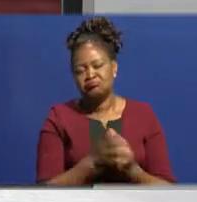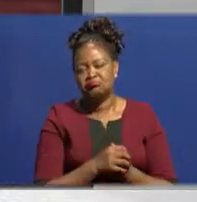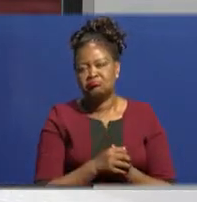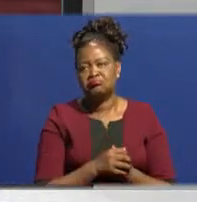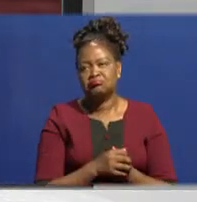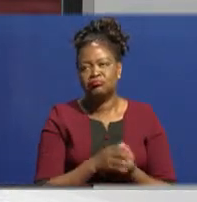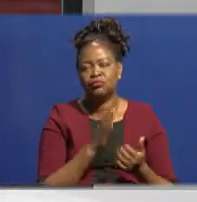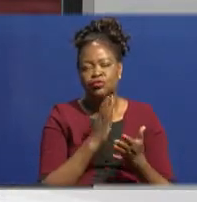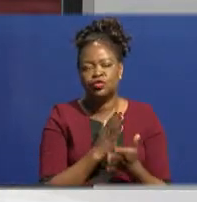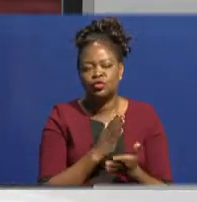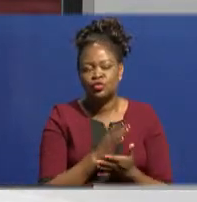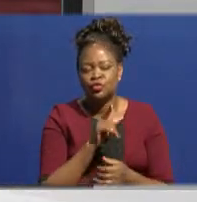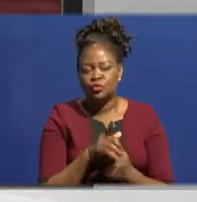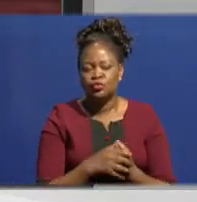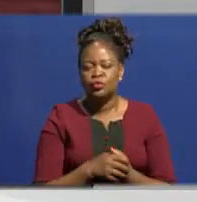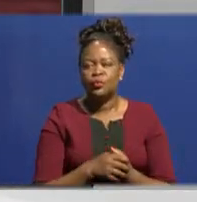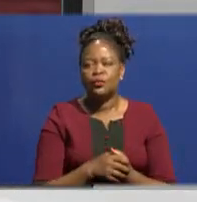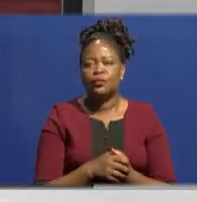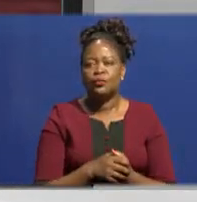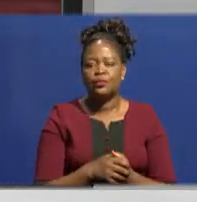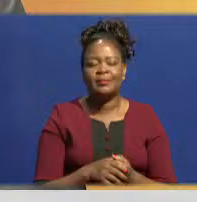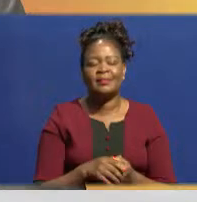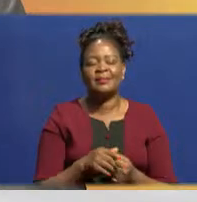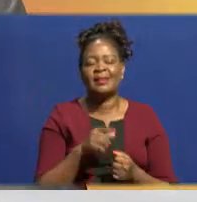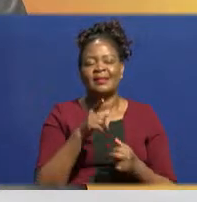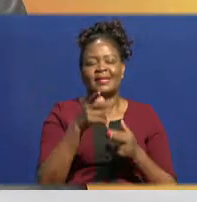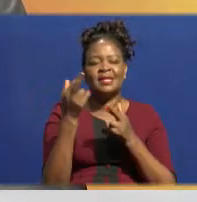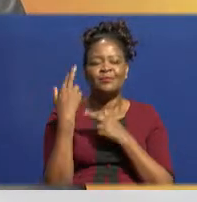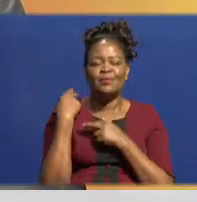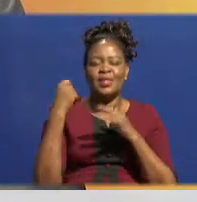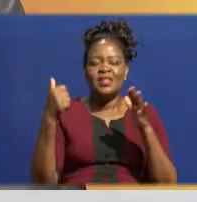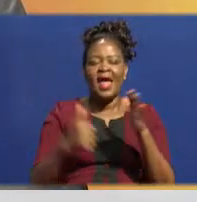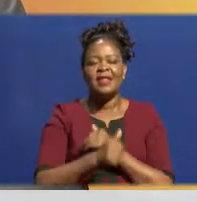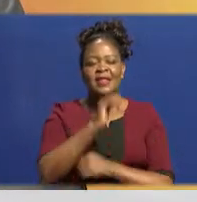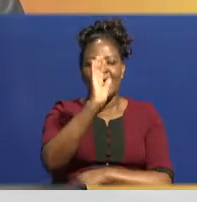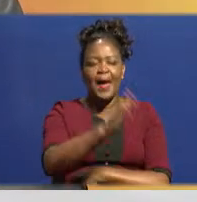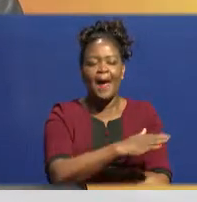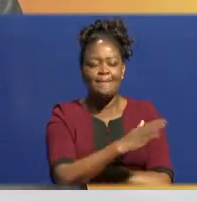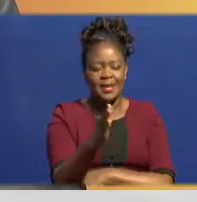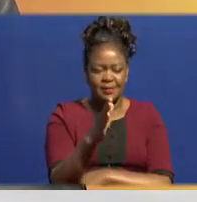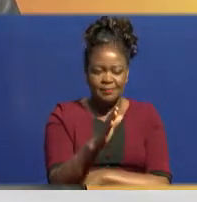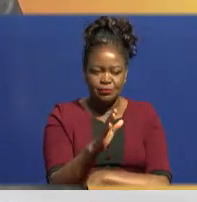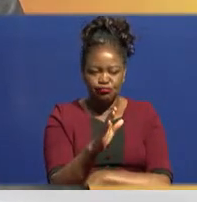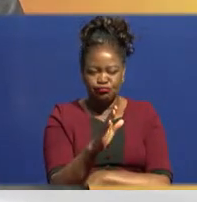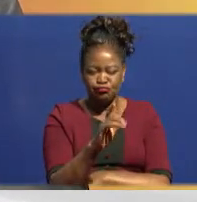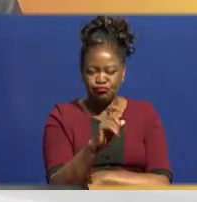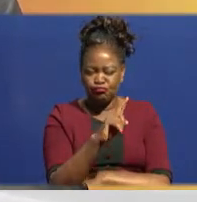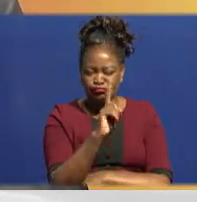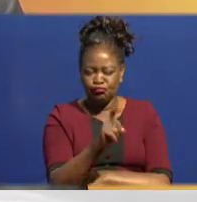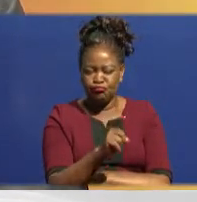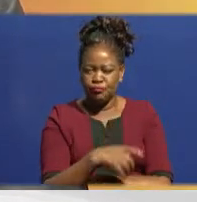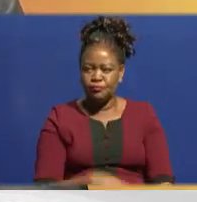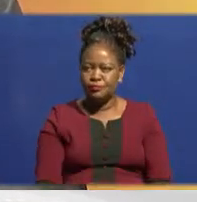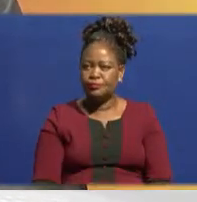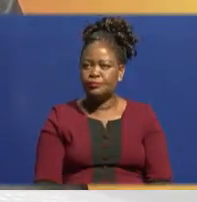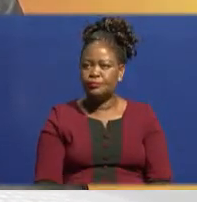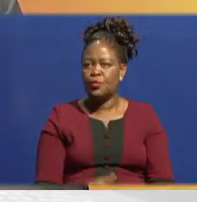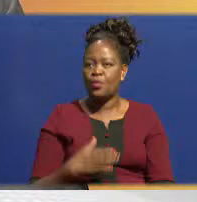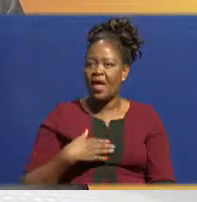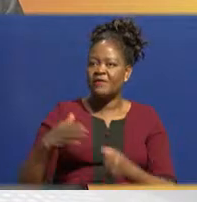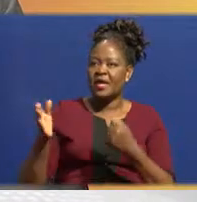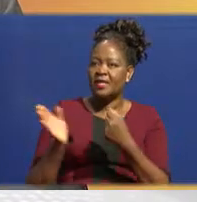And actually, the ball is squarely in Parliament's court. There are 9 bills that are supposed